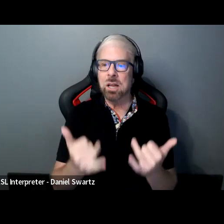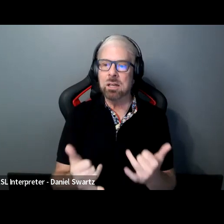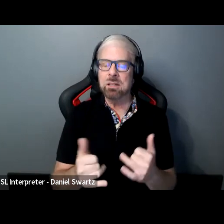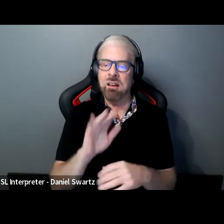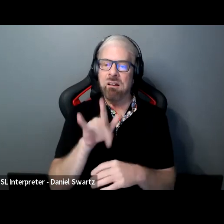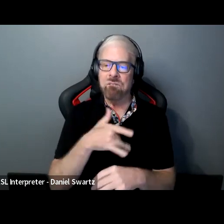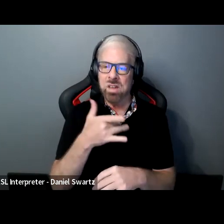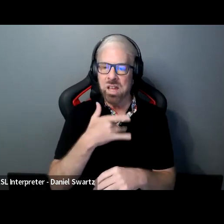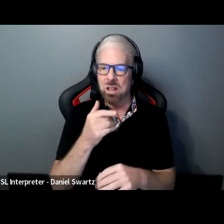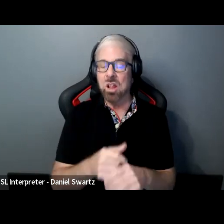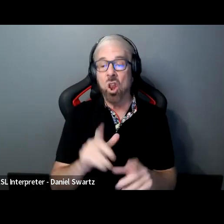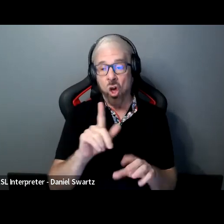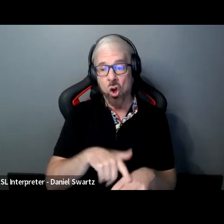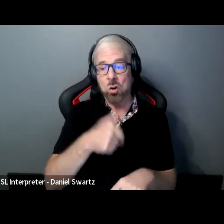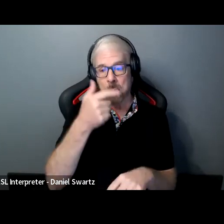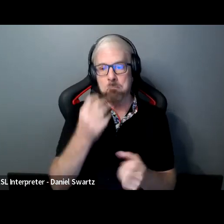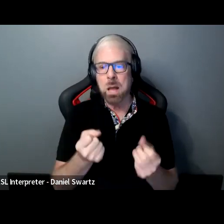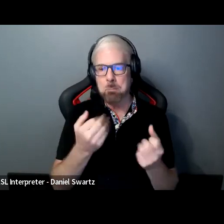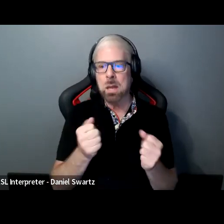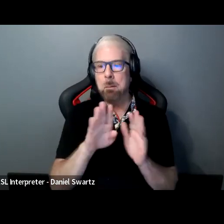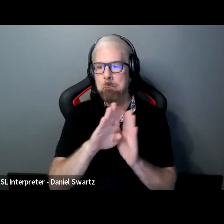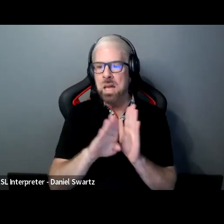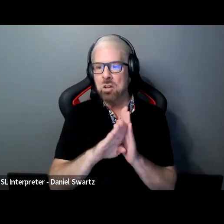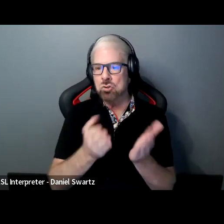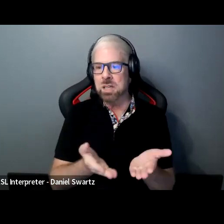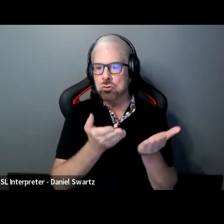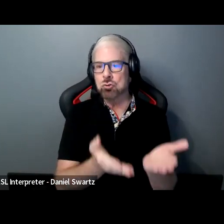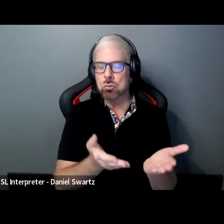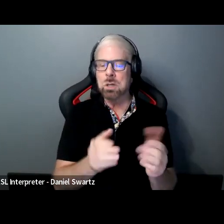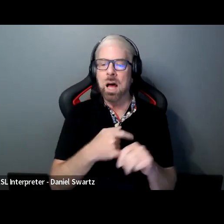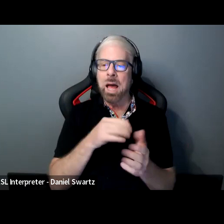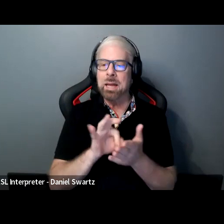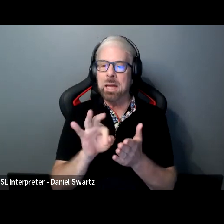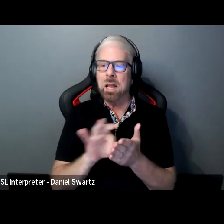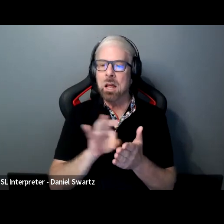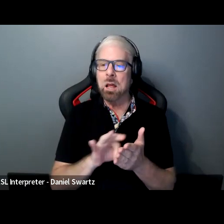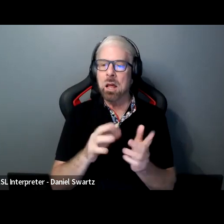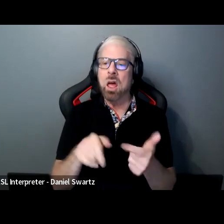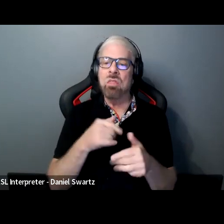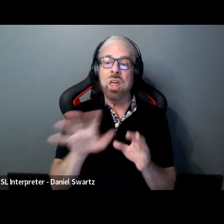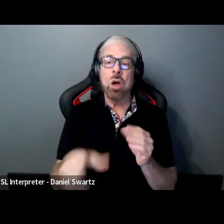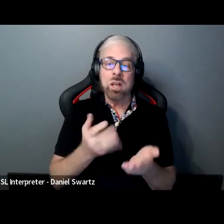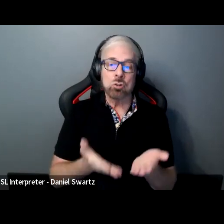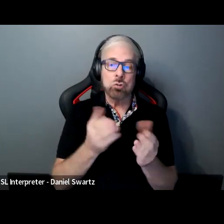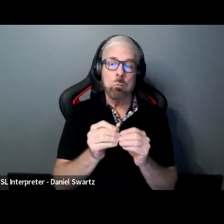with the number of bills that have been introduced. I counted them up this morning. They'll introduce some more today, but